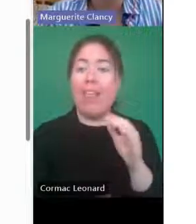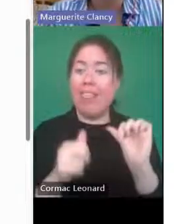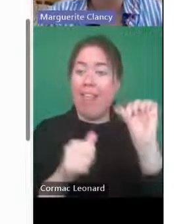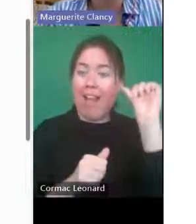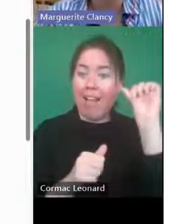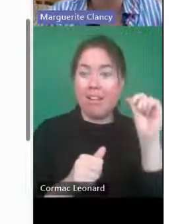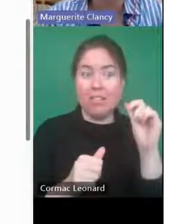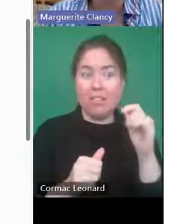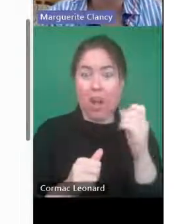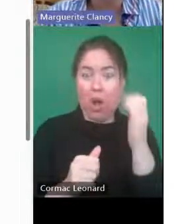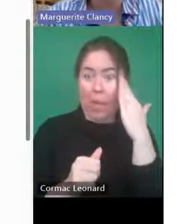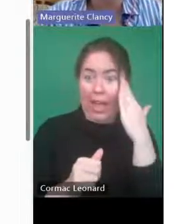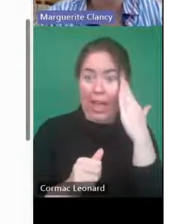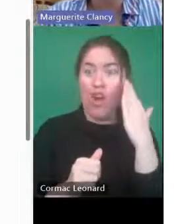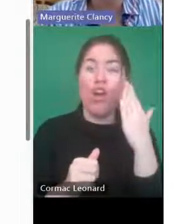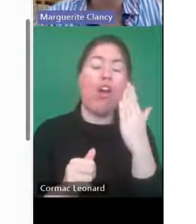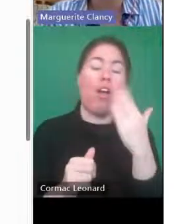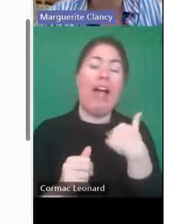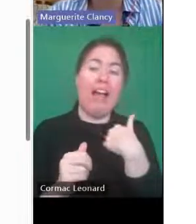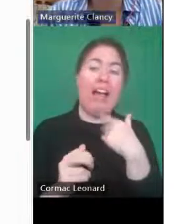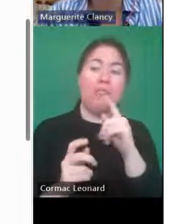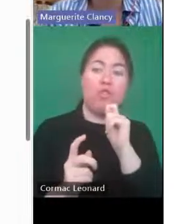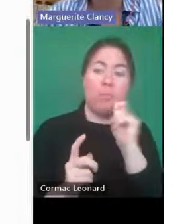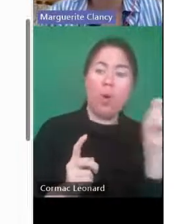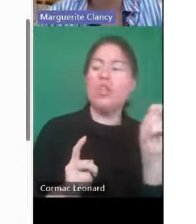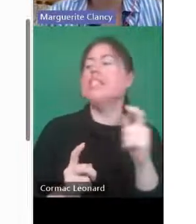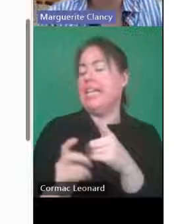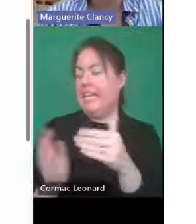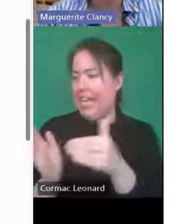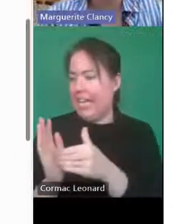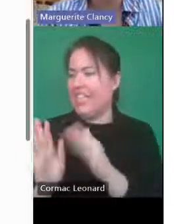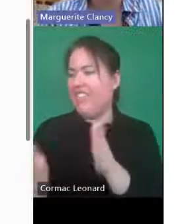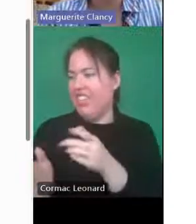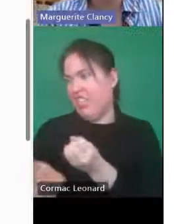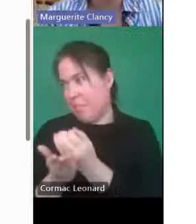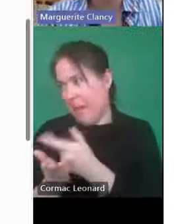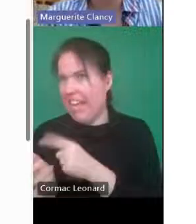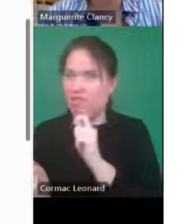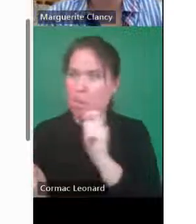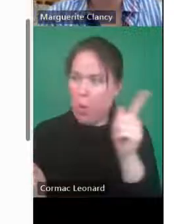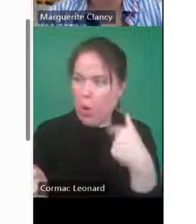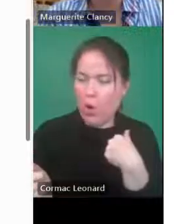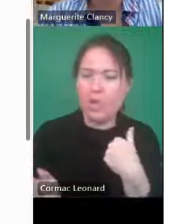is being raised? Yes, in that you have spoken to them. And then you can provide some details.